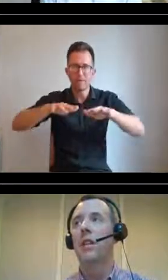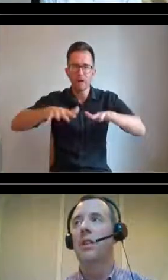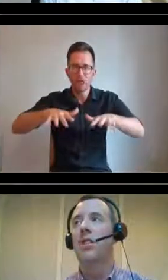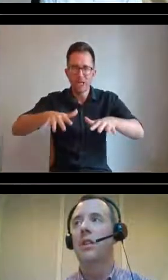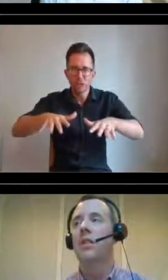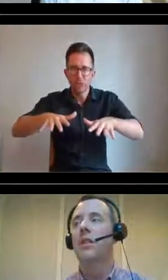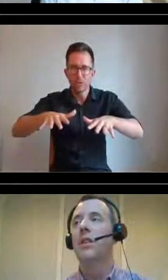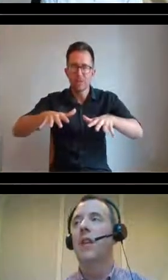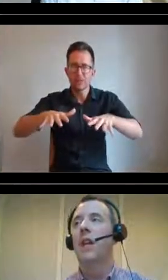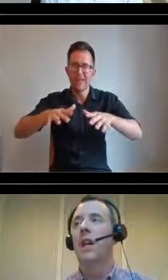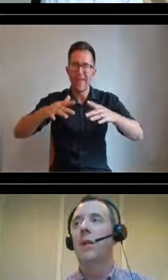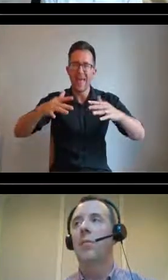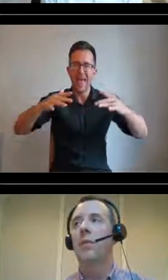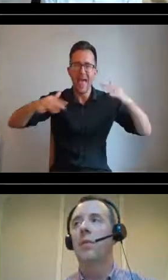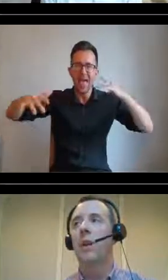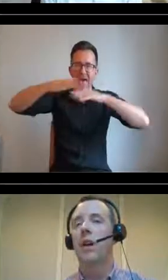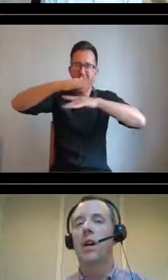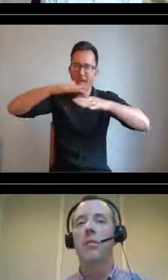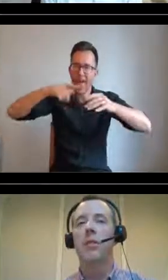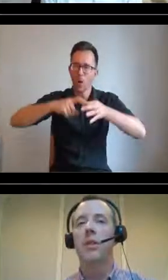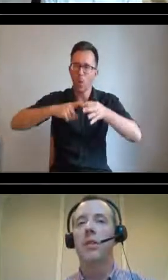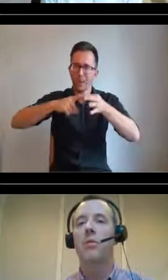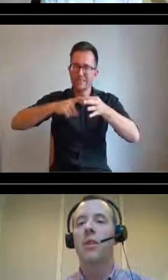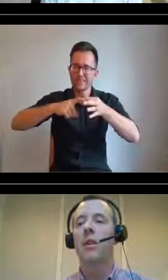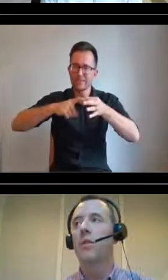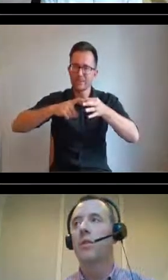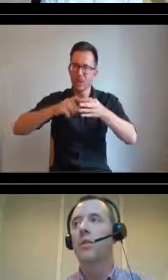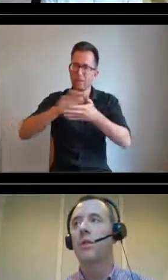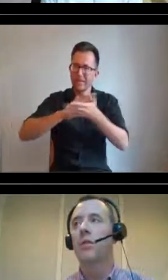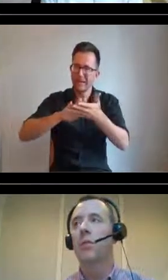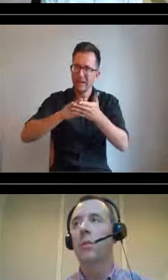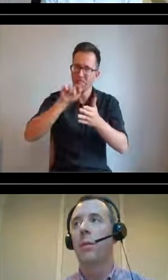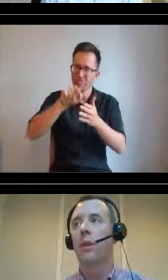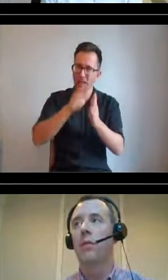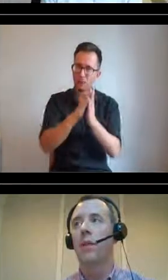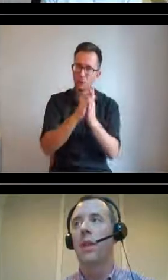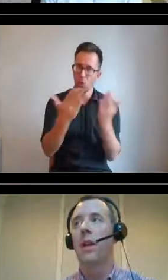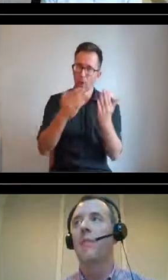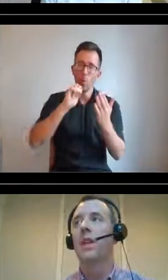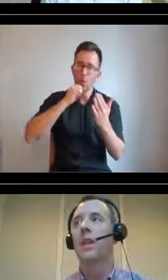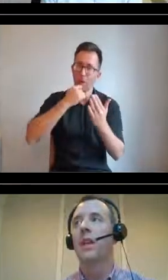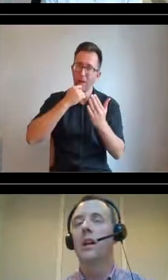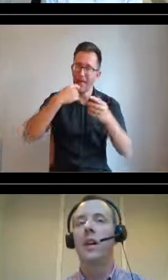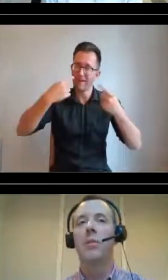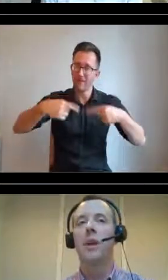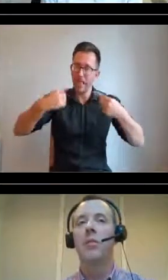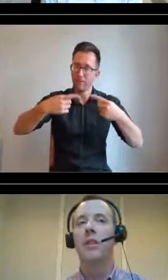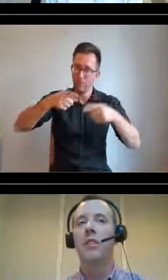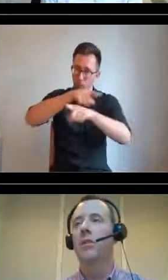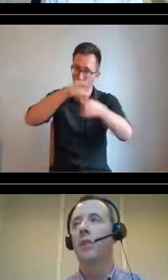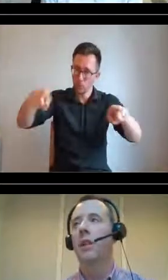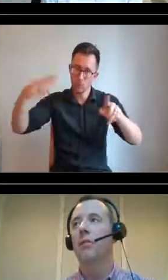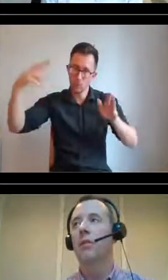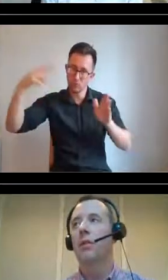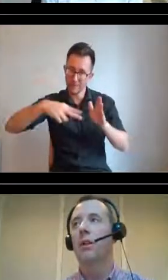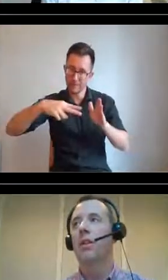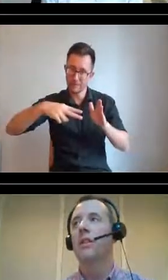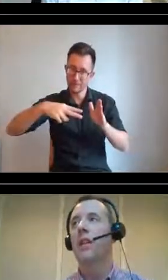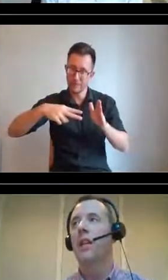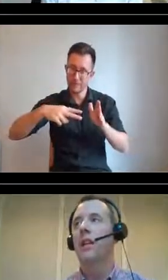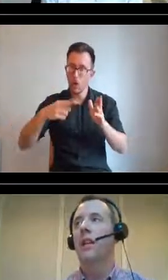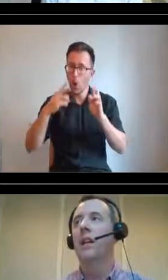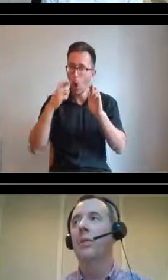air quality issues. So I hope that will be available soon for public viewing, and I hope that will reassure the